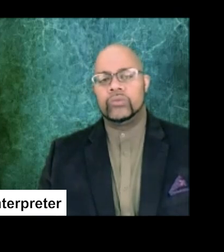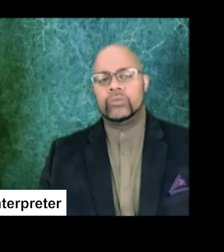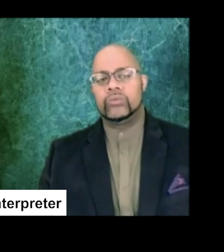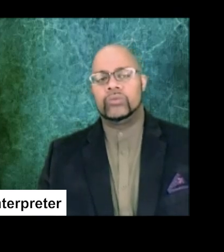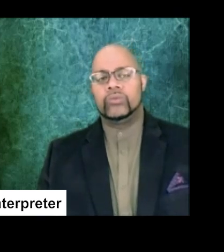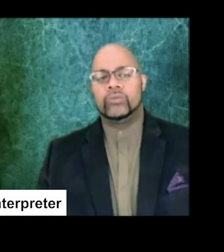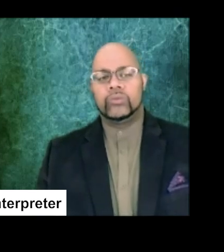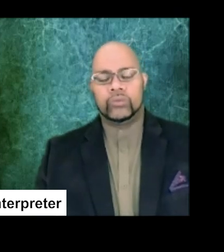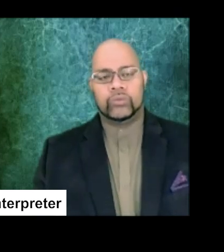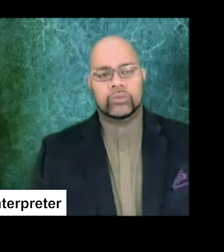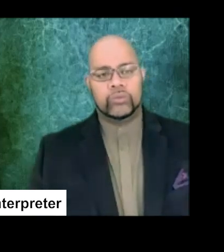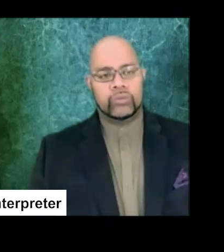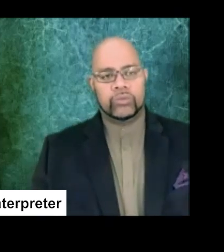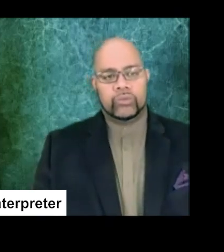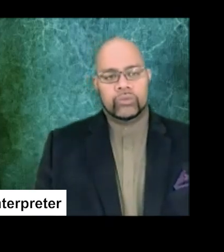they